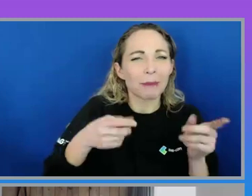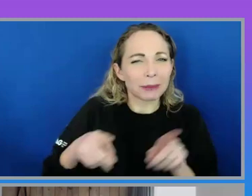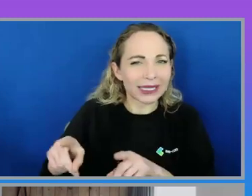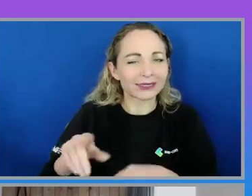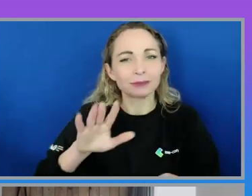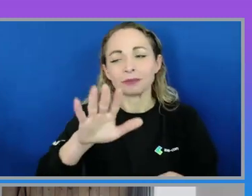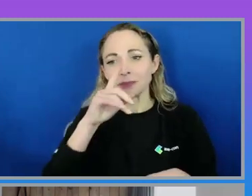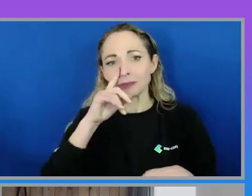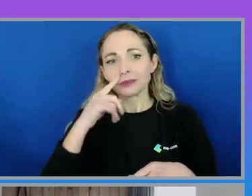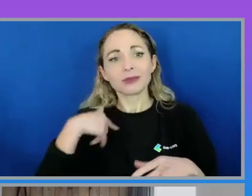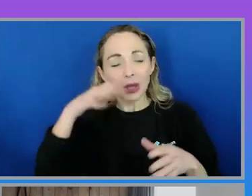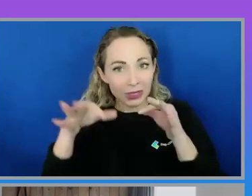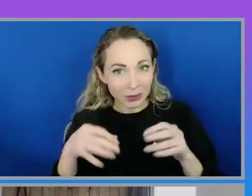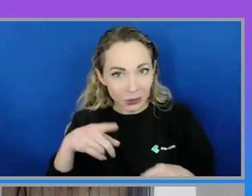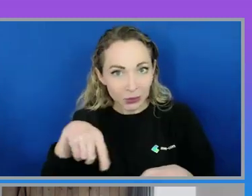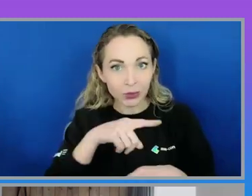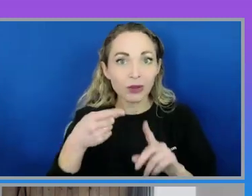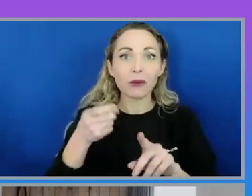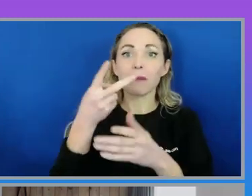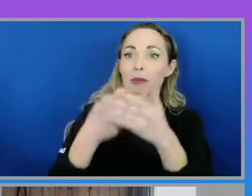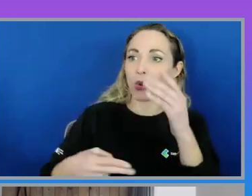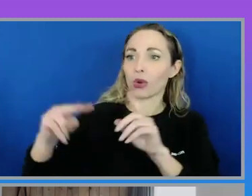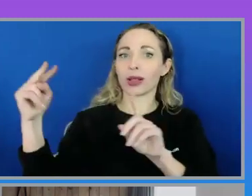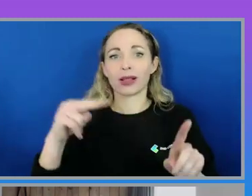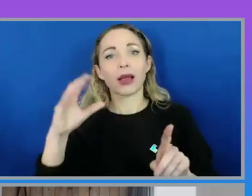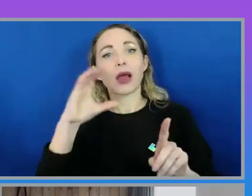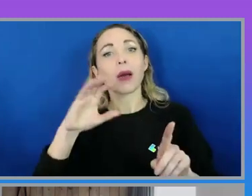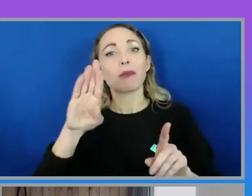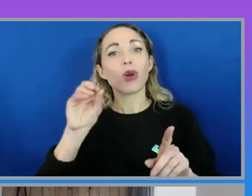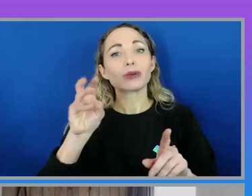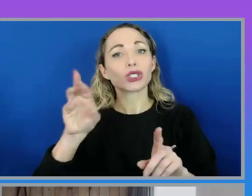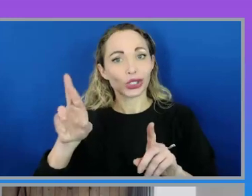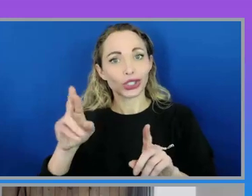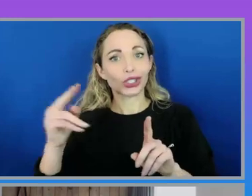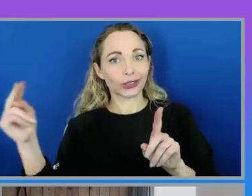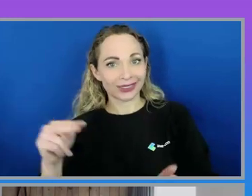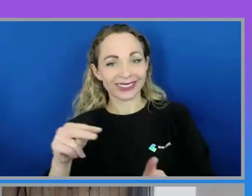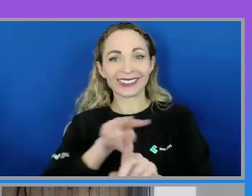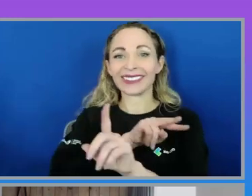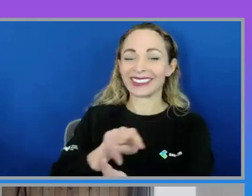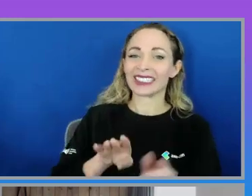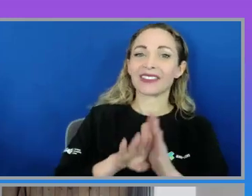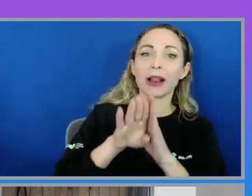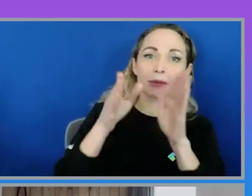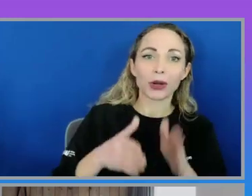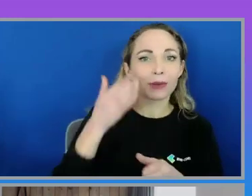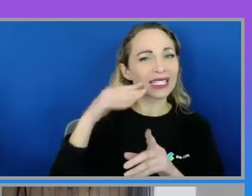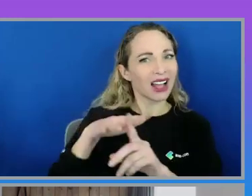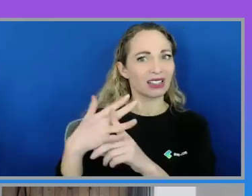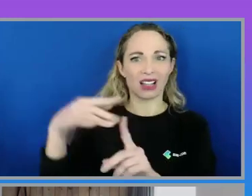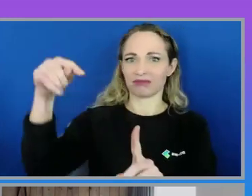And I'm going to explain this to you from both the browser angle and the developer angle because the context